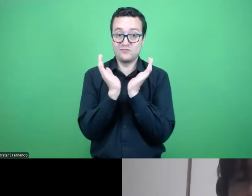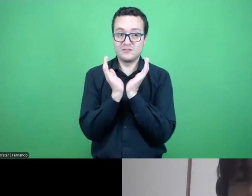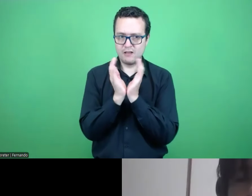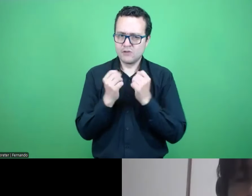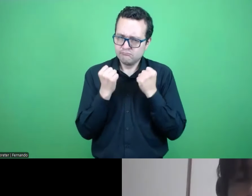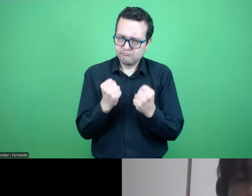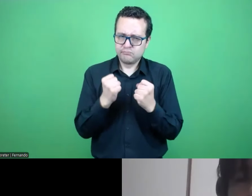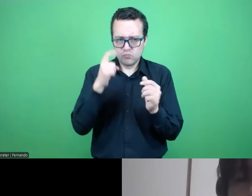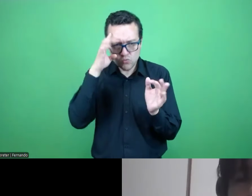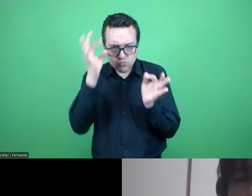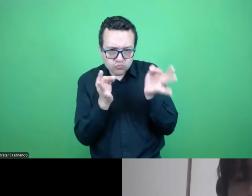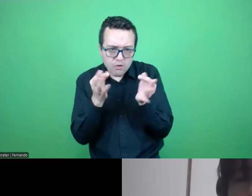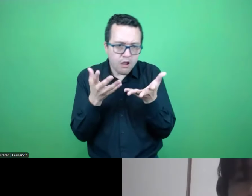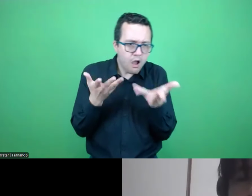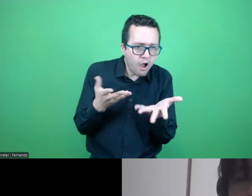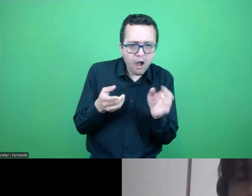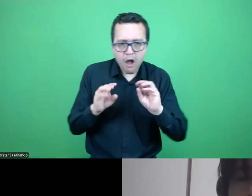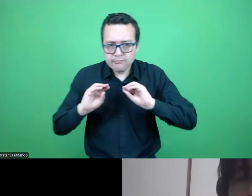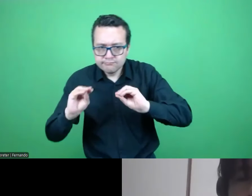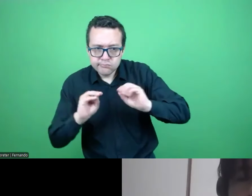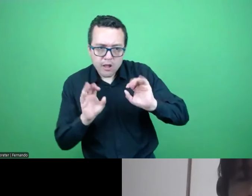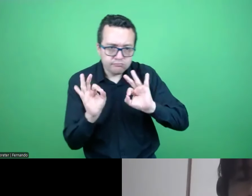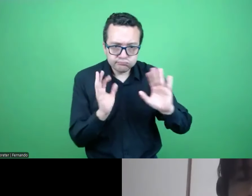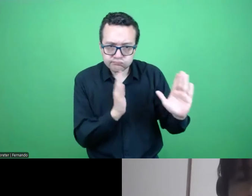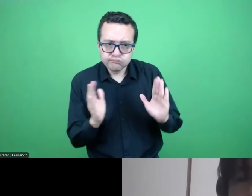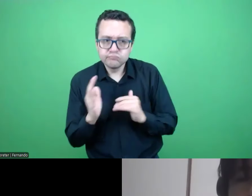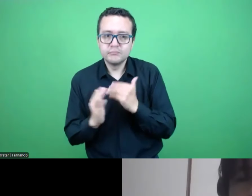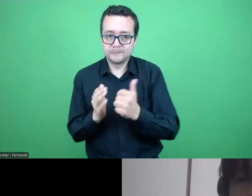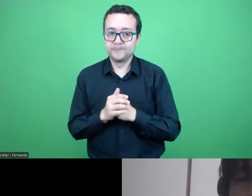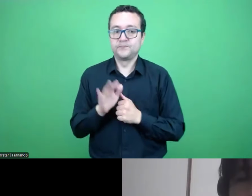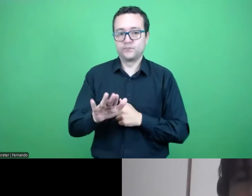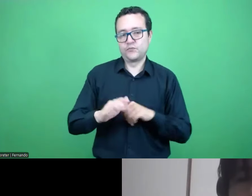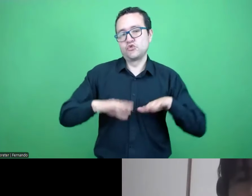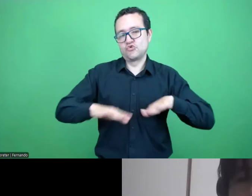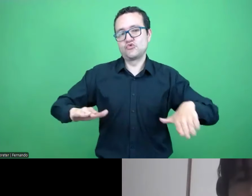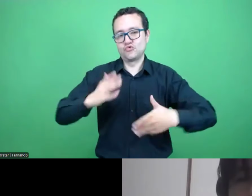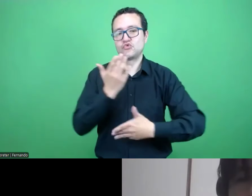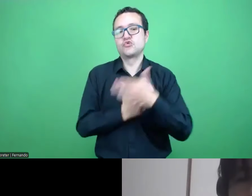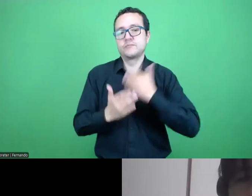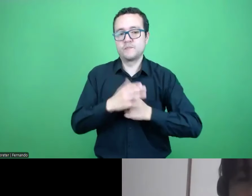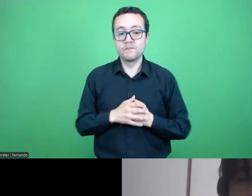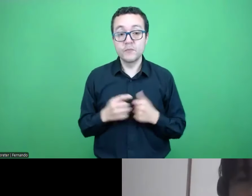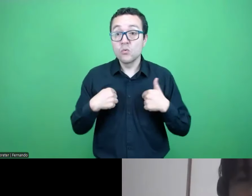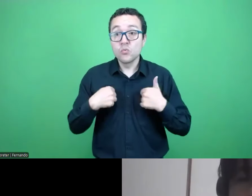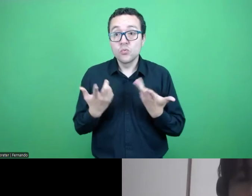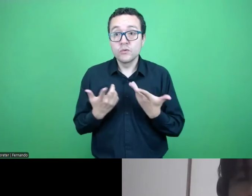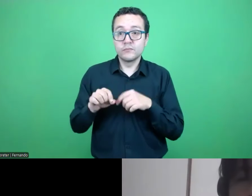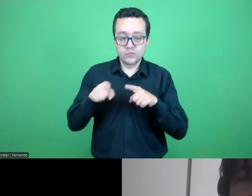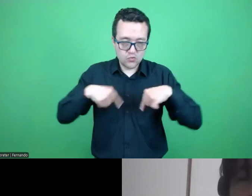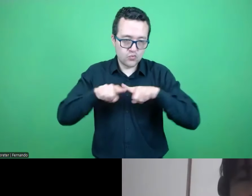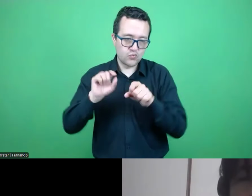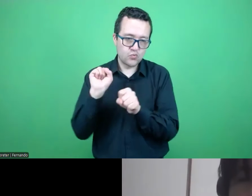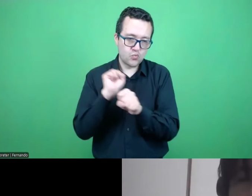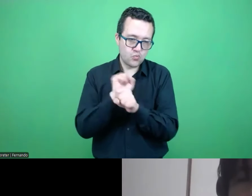We're working on the different areas around training teachers on how to do inclusive education, B, ensuring that